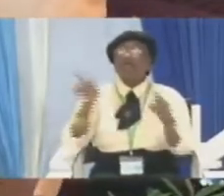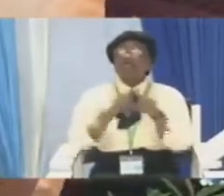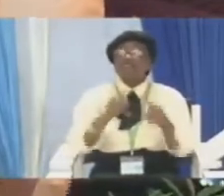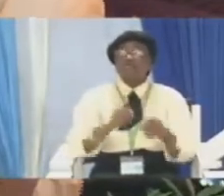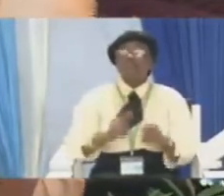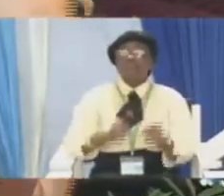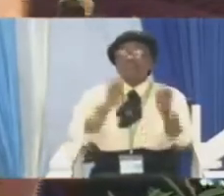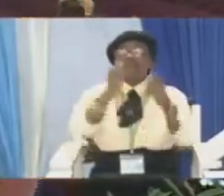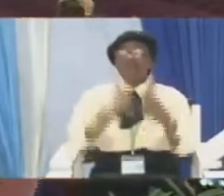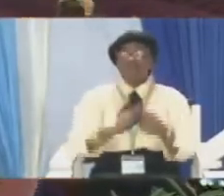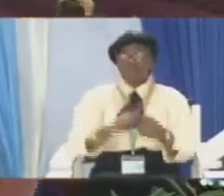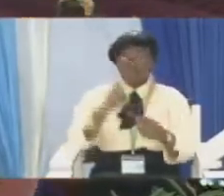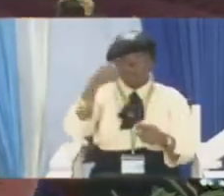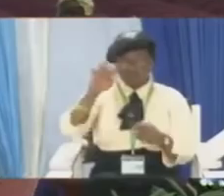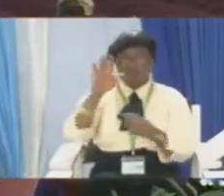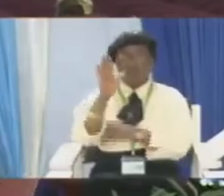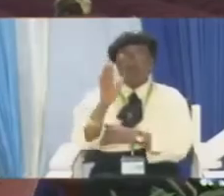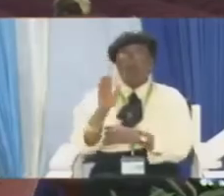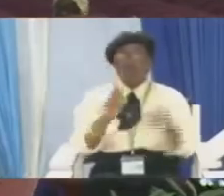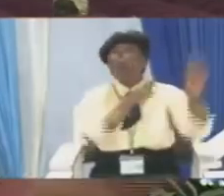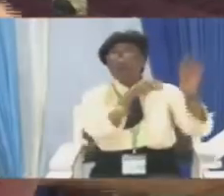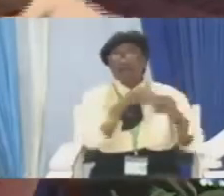at successes everywhere.